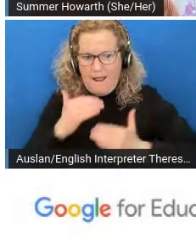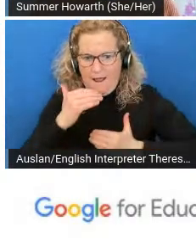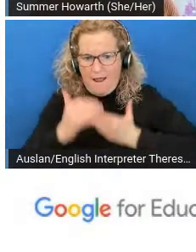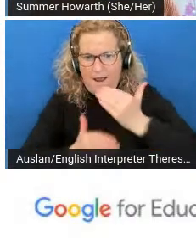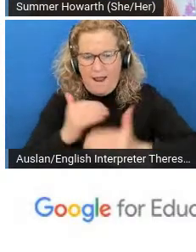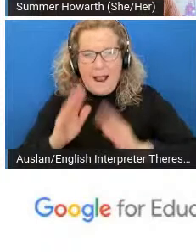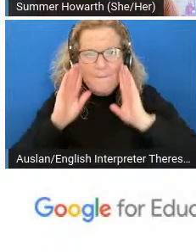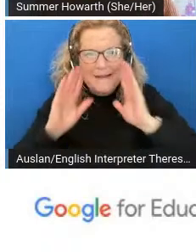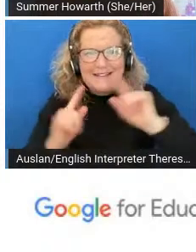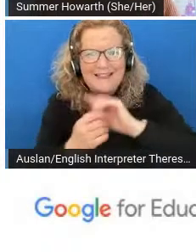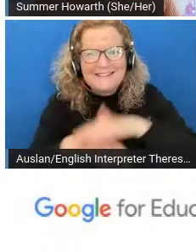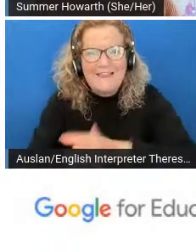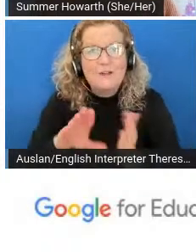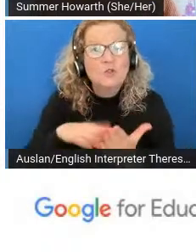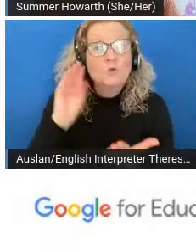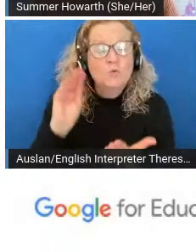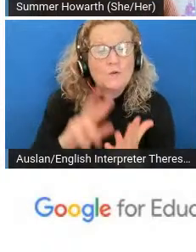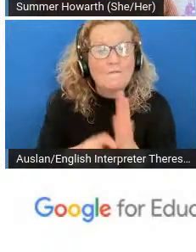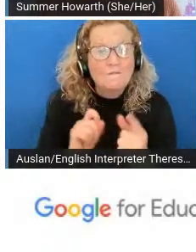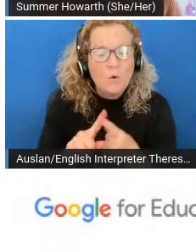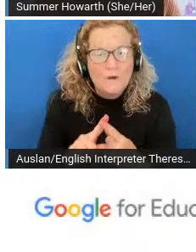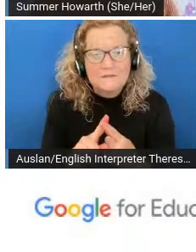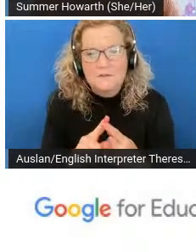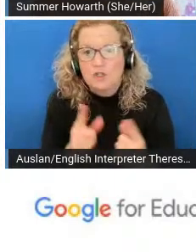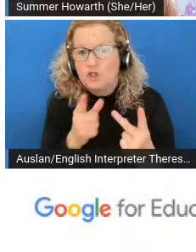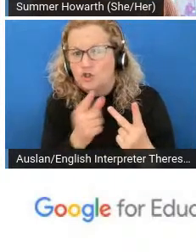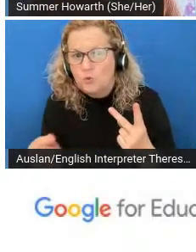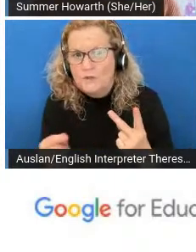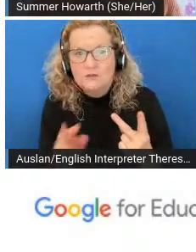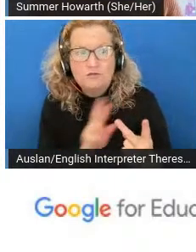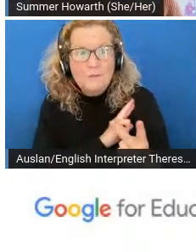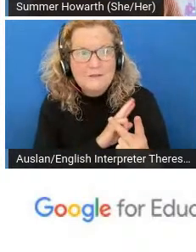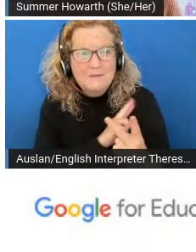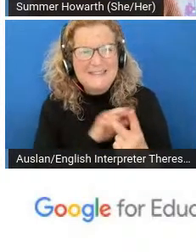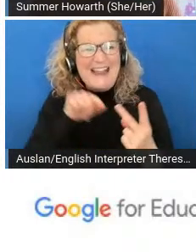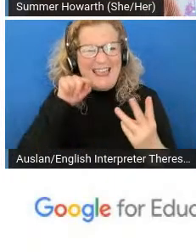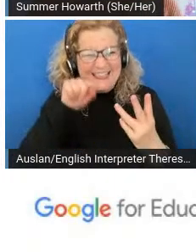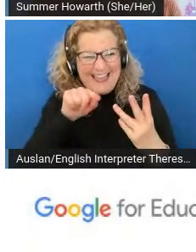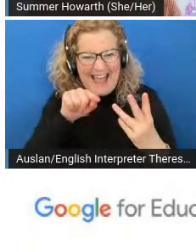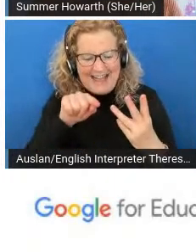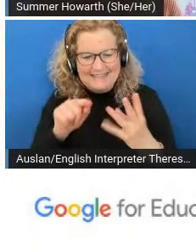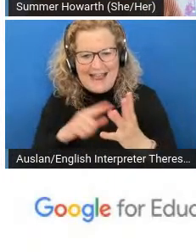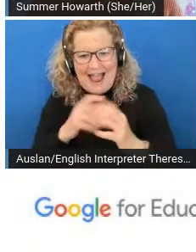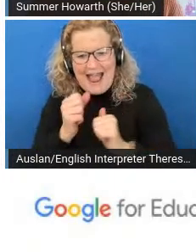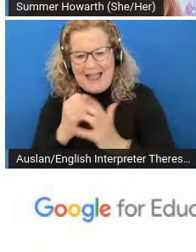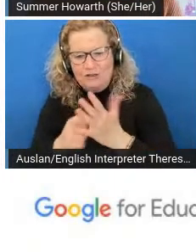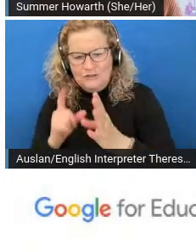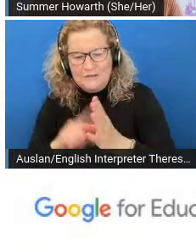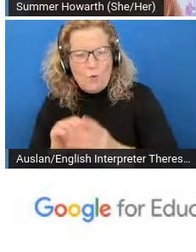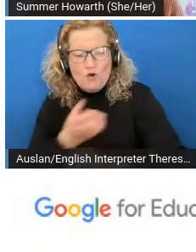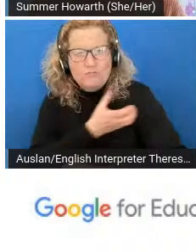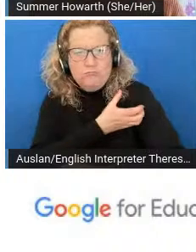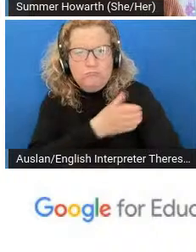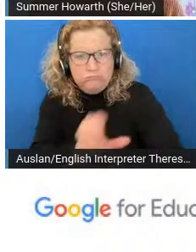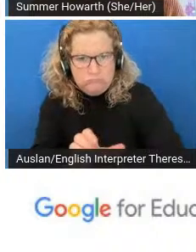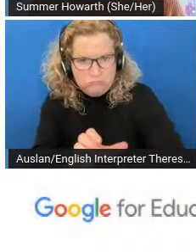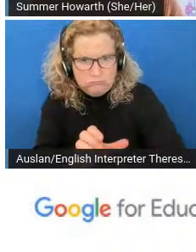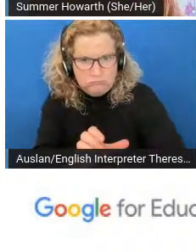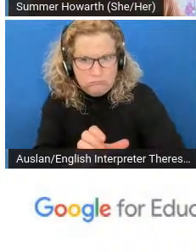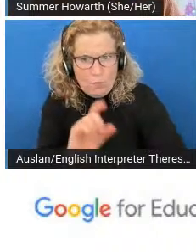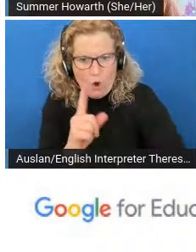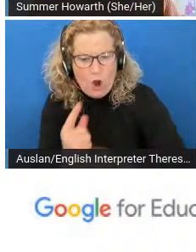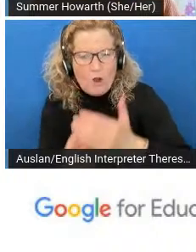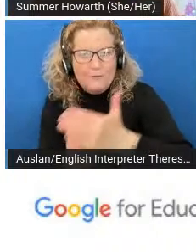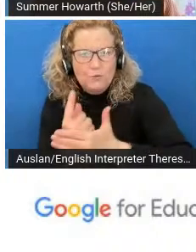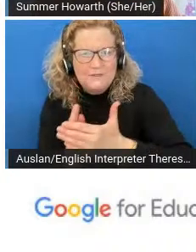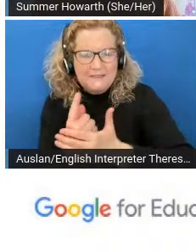that student voice, choice, responsibility that we call agency, or that empowerment piece is those opportunities. So